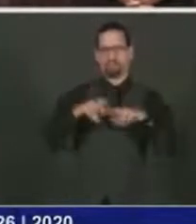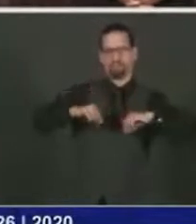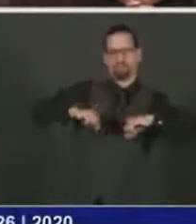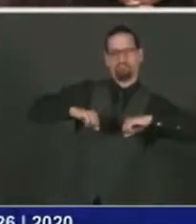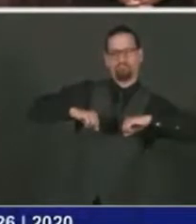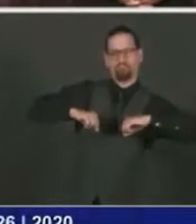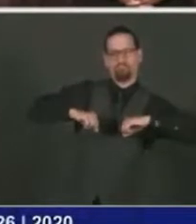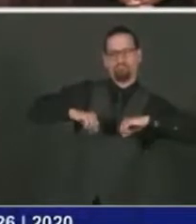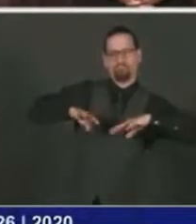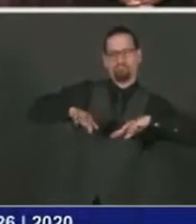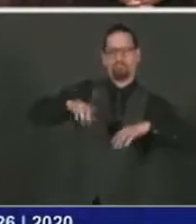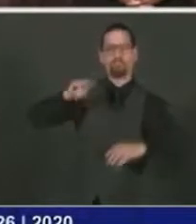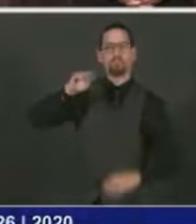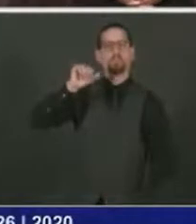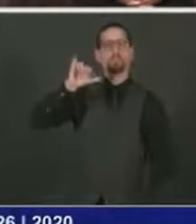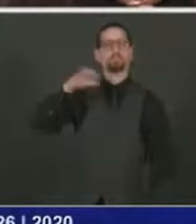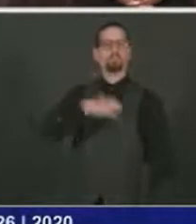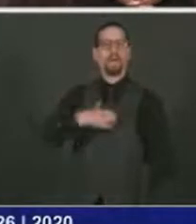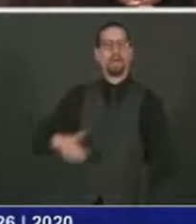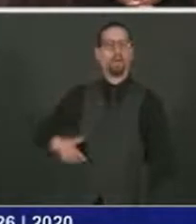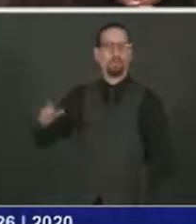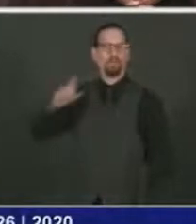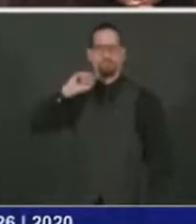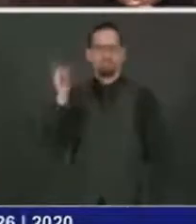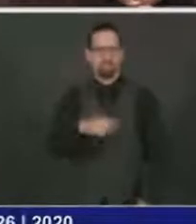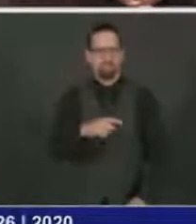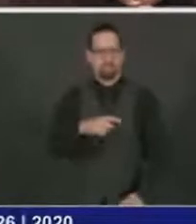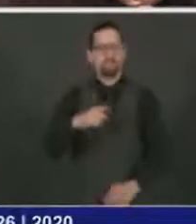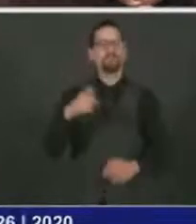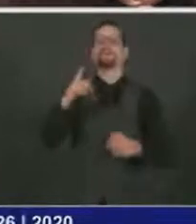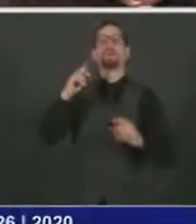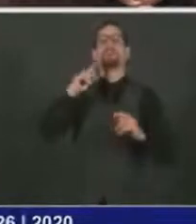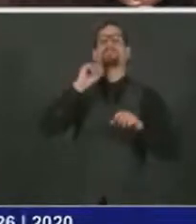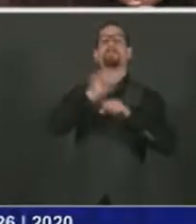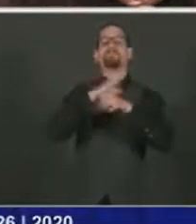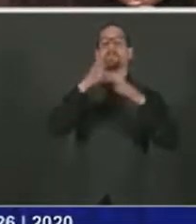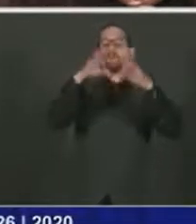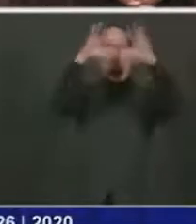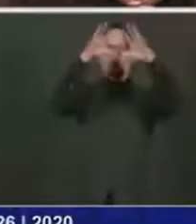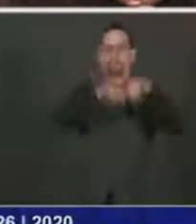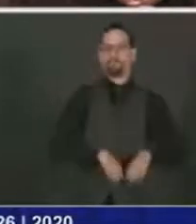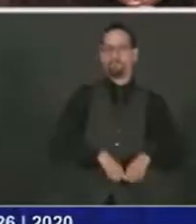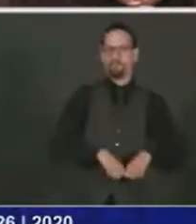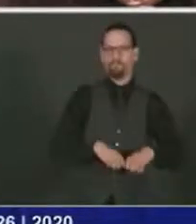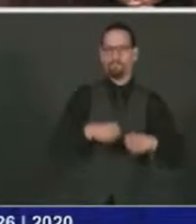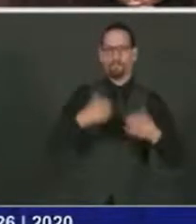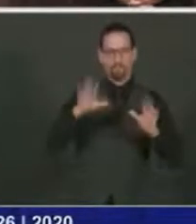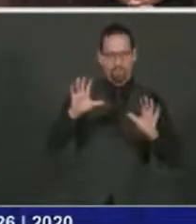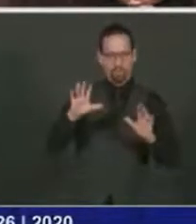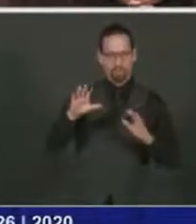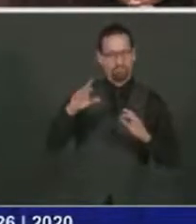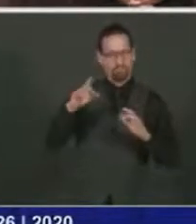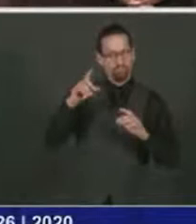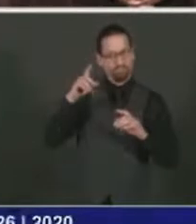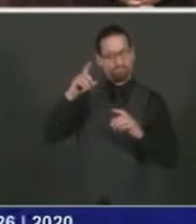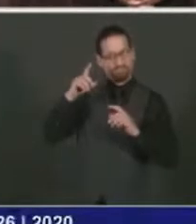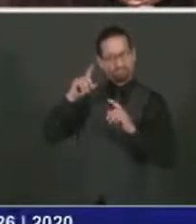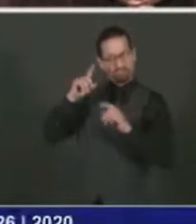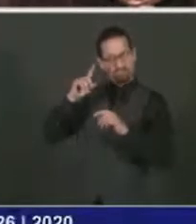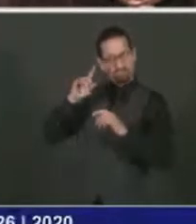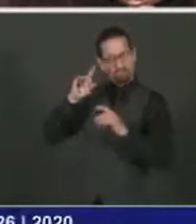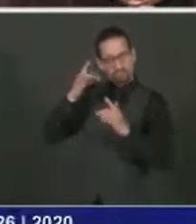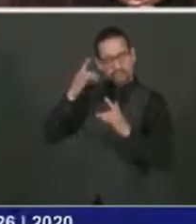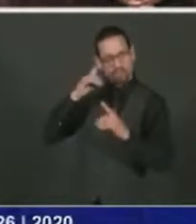yesterday it was brought down. Can we agree the statue was removed for threats of violence. Is this the new